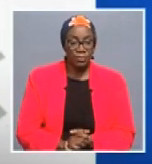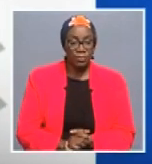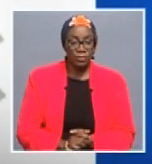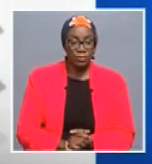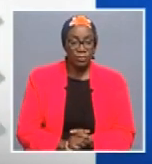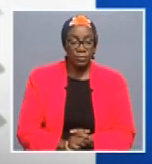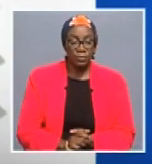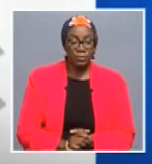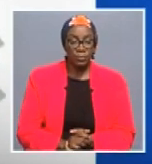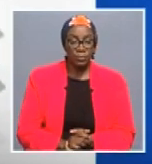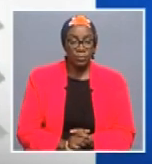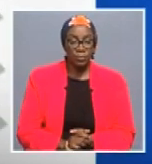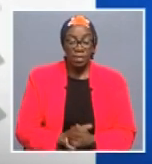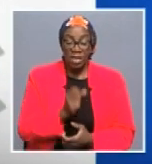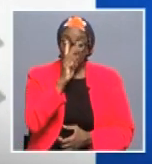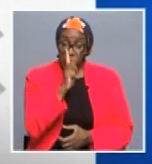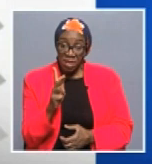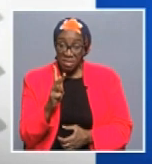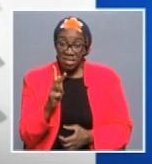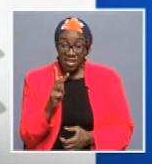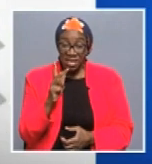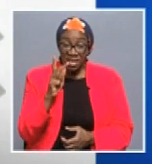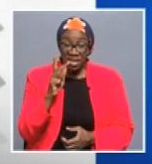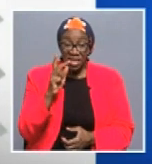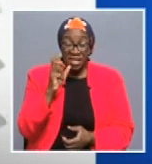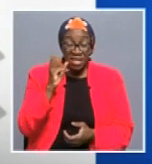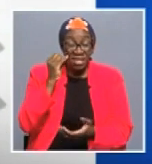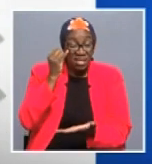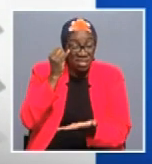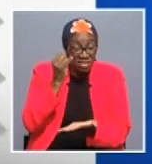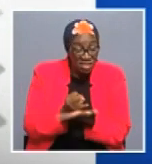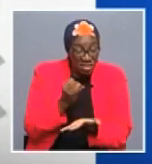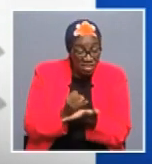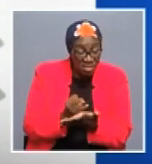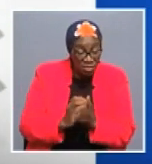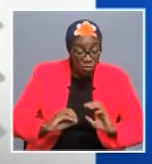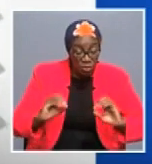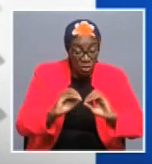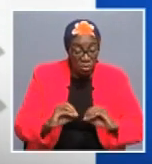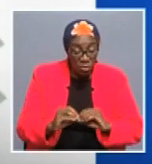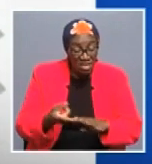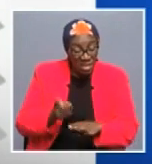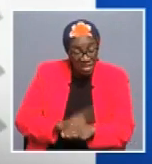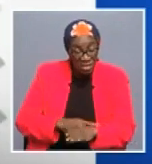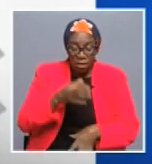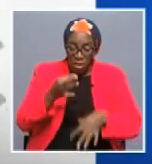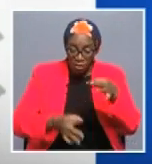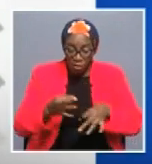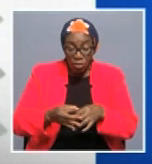one is innocent until proven guilty. And in this case, my question is